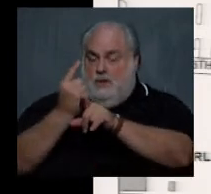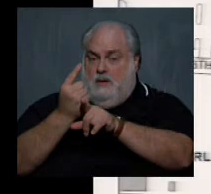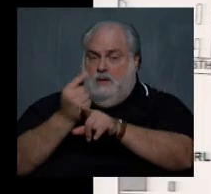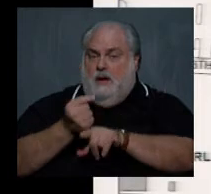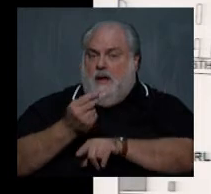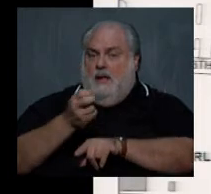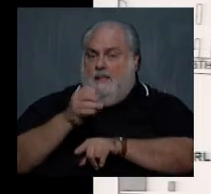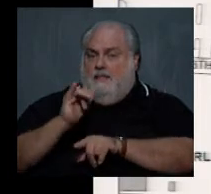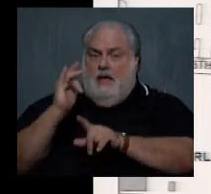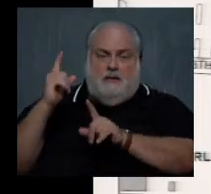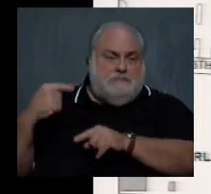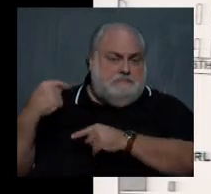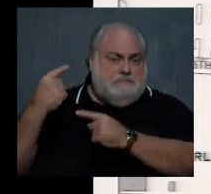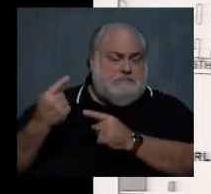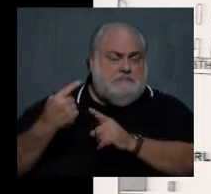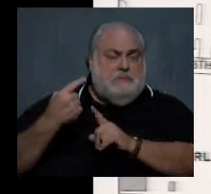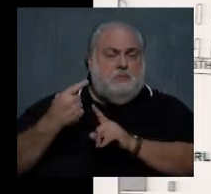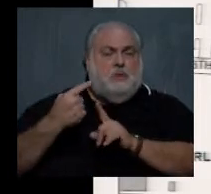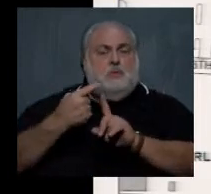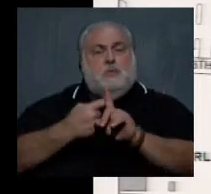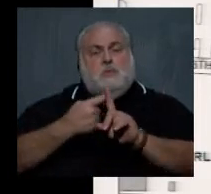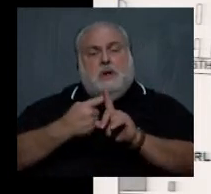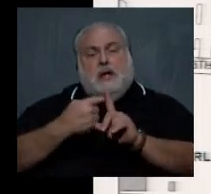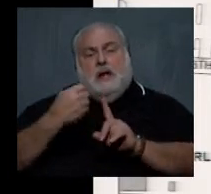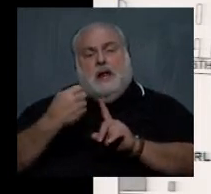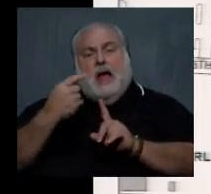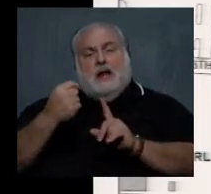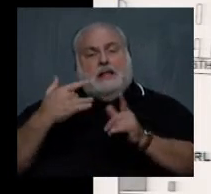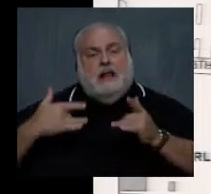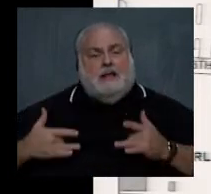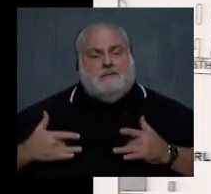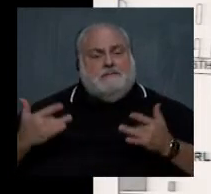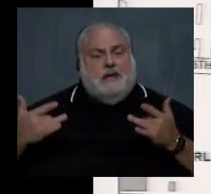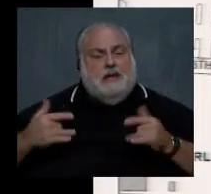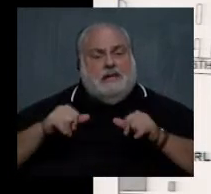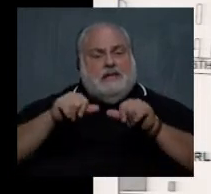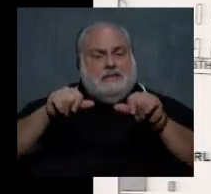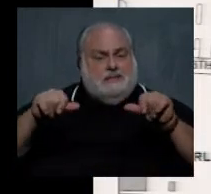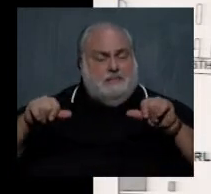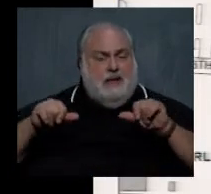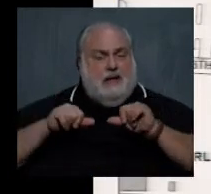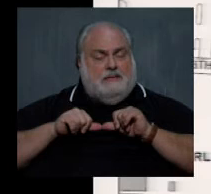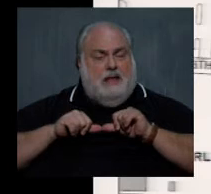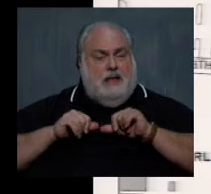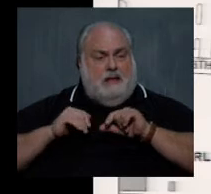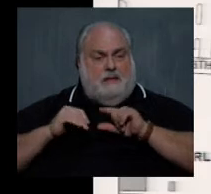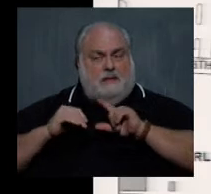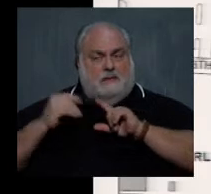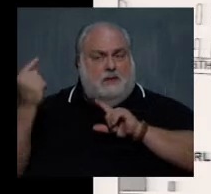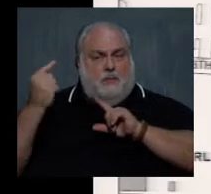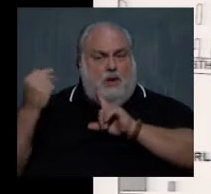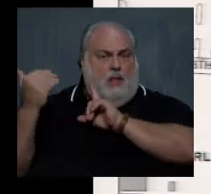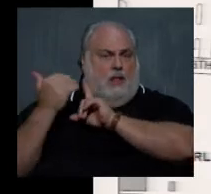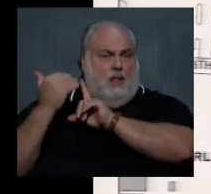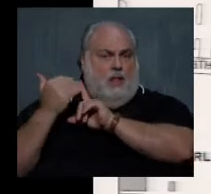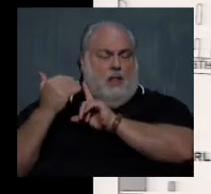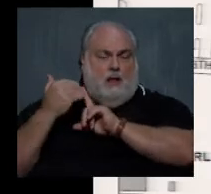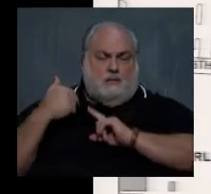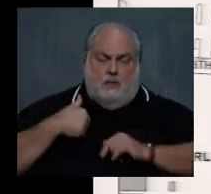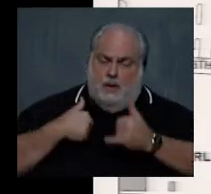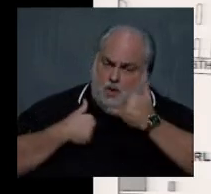they were using it and renting it out as an event space, and then it was brought to our attention that was happening, and so we spoke with